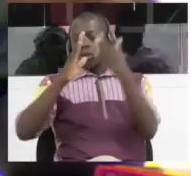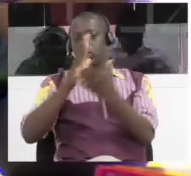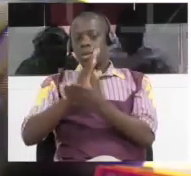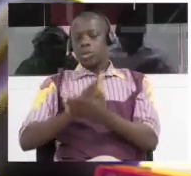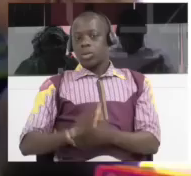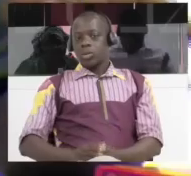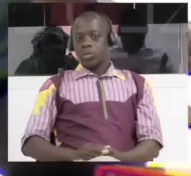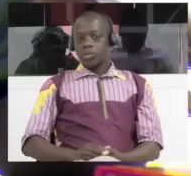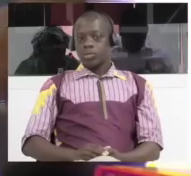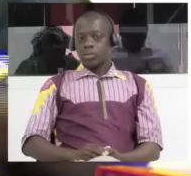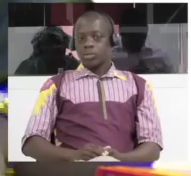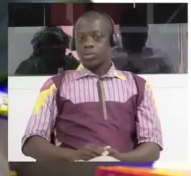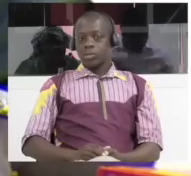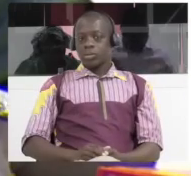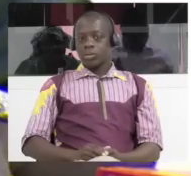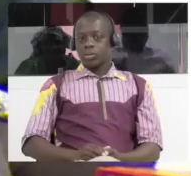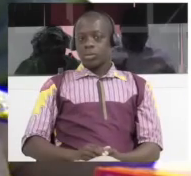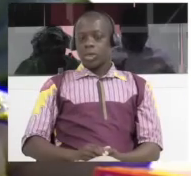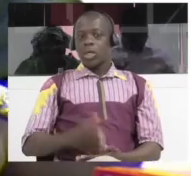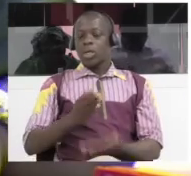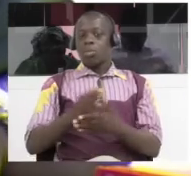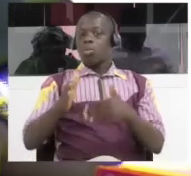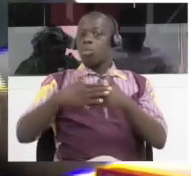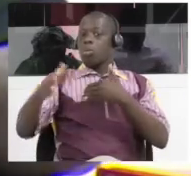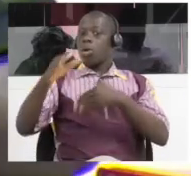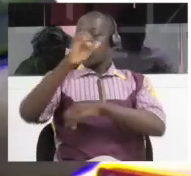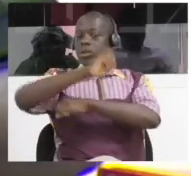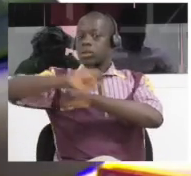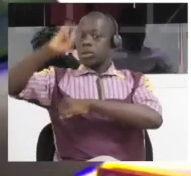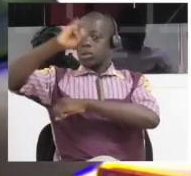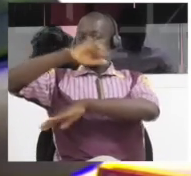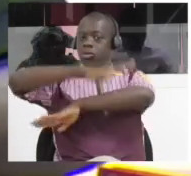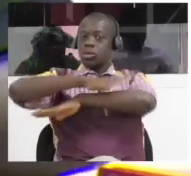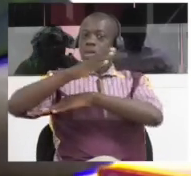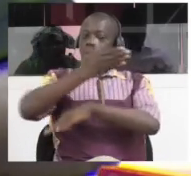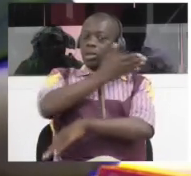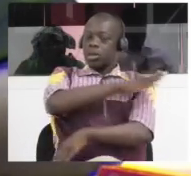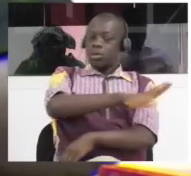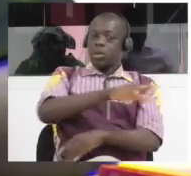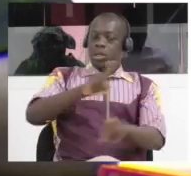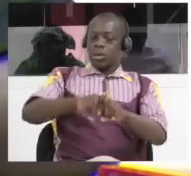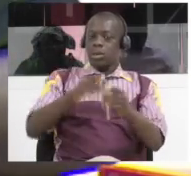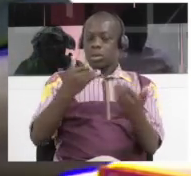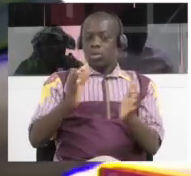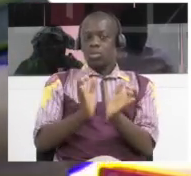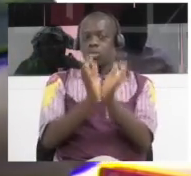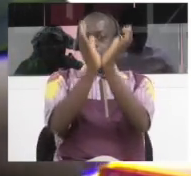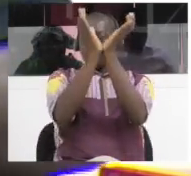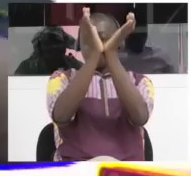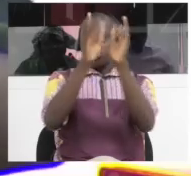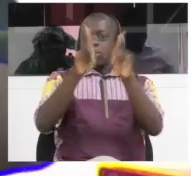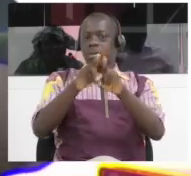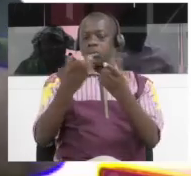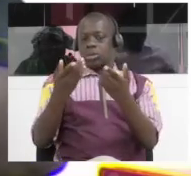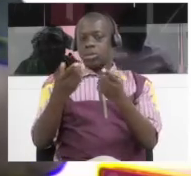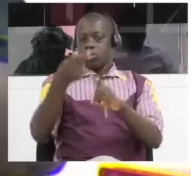were secondary school leavers. So you compare the relative earning, you know, your